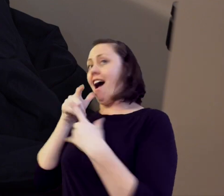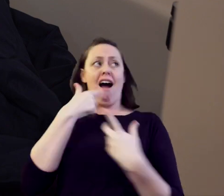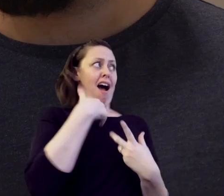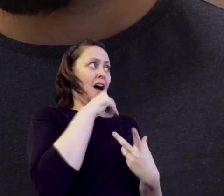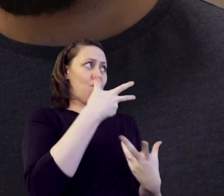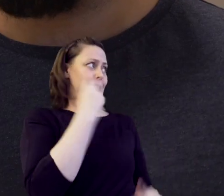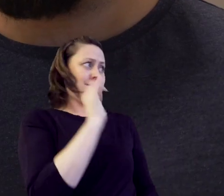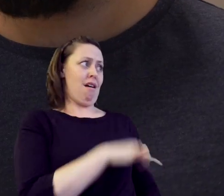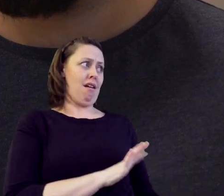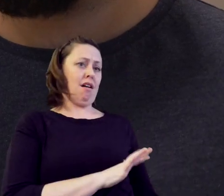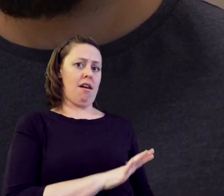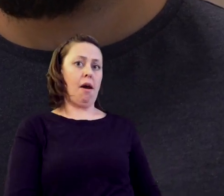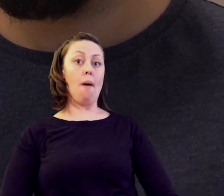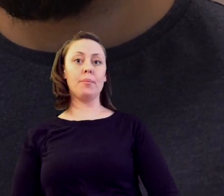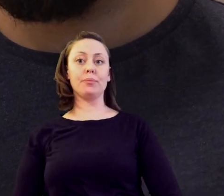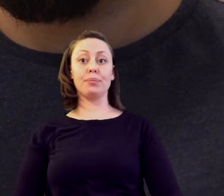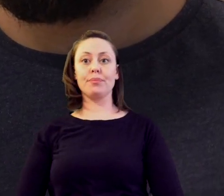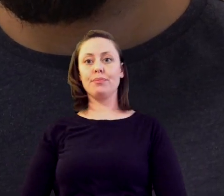that. I don't want to see that.